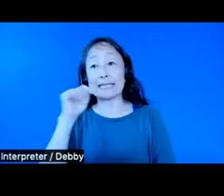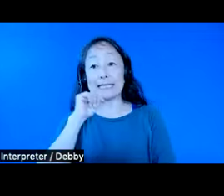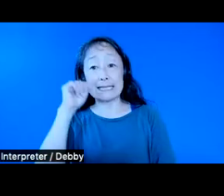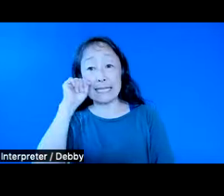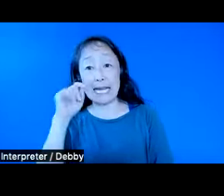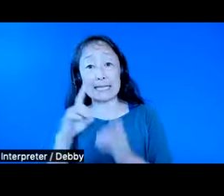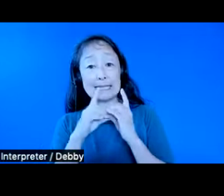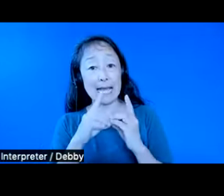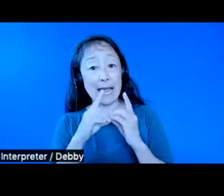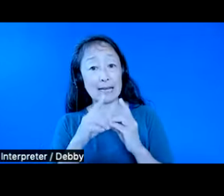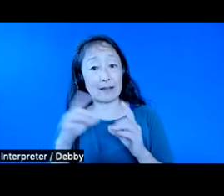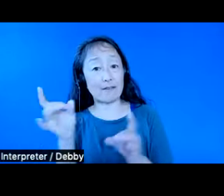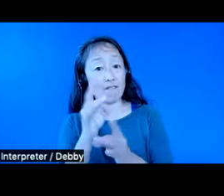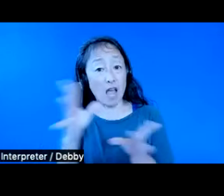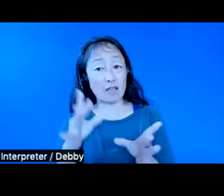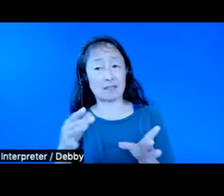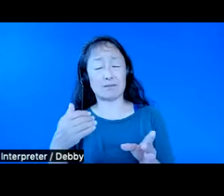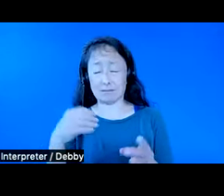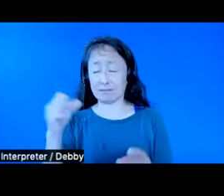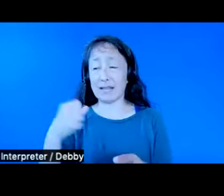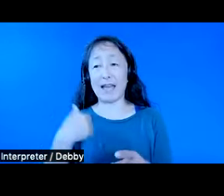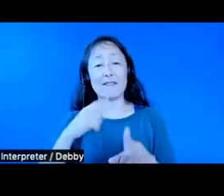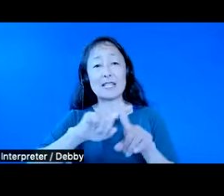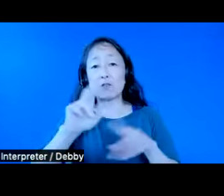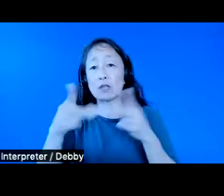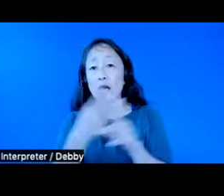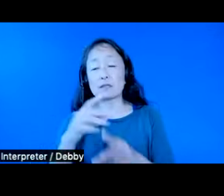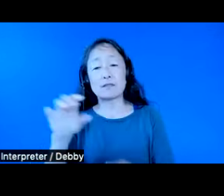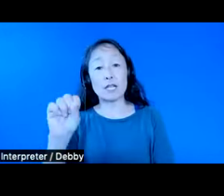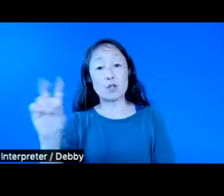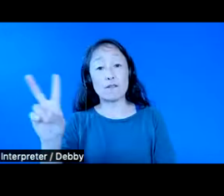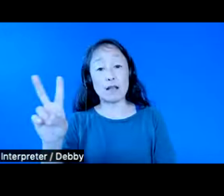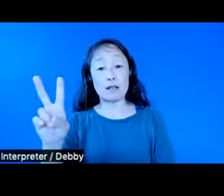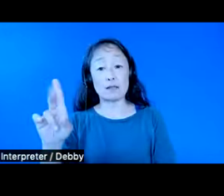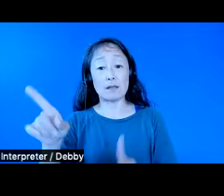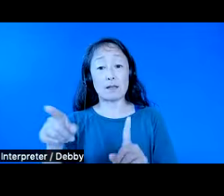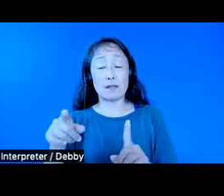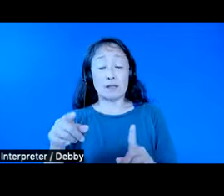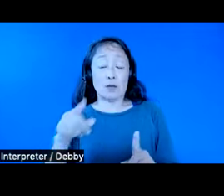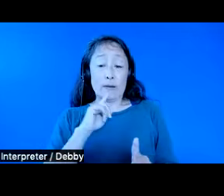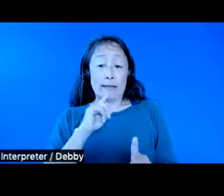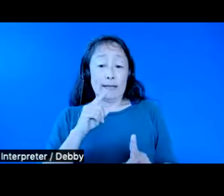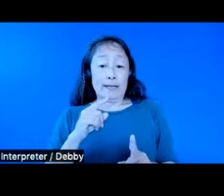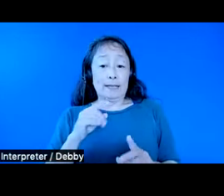these different aspects to sexual violence that when it comes to